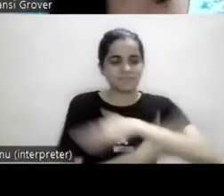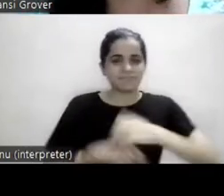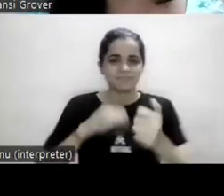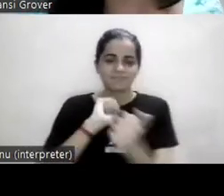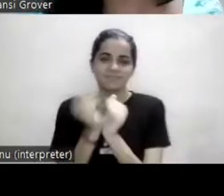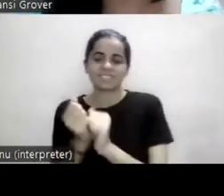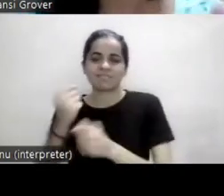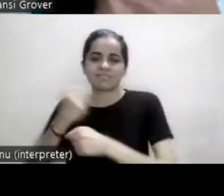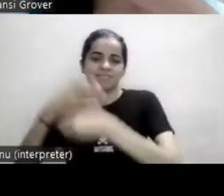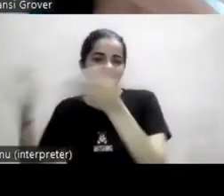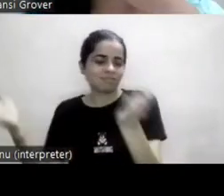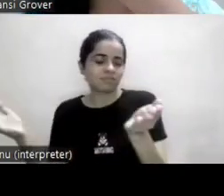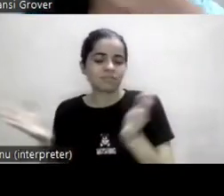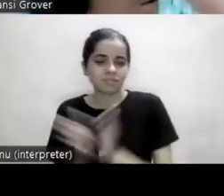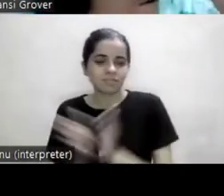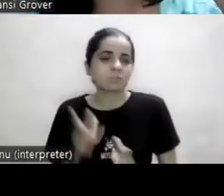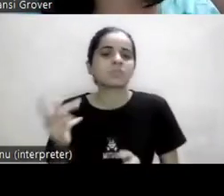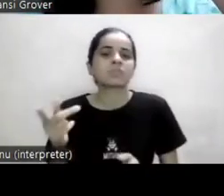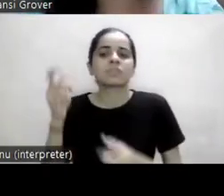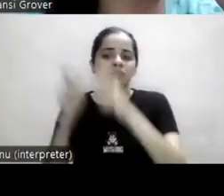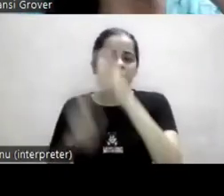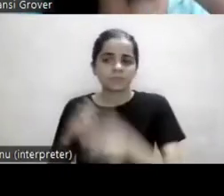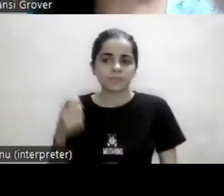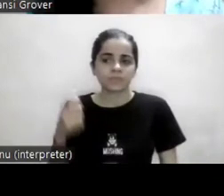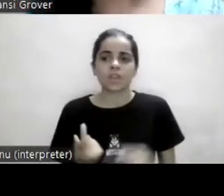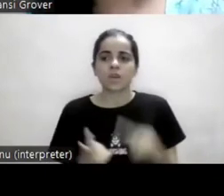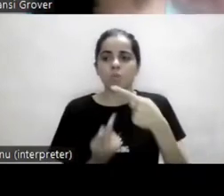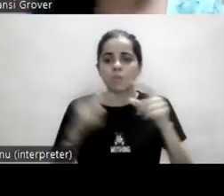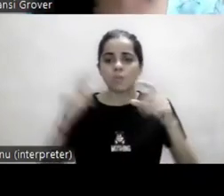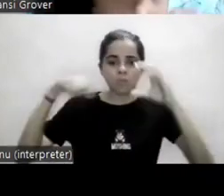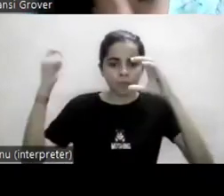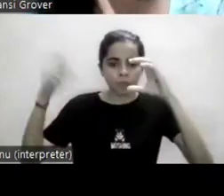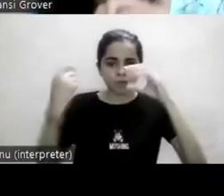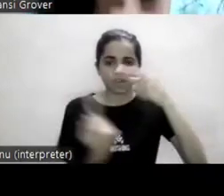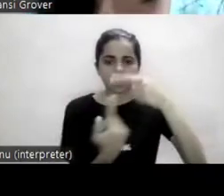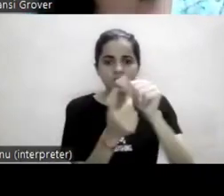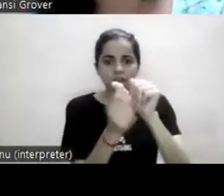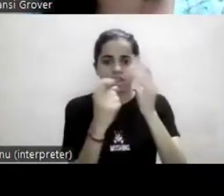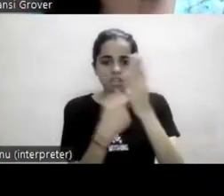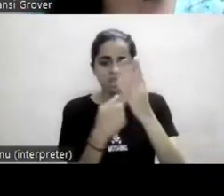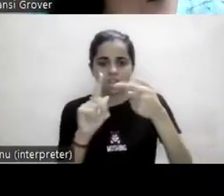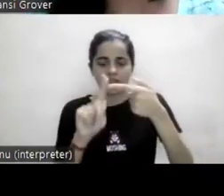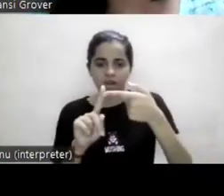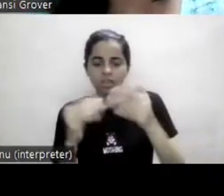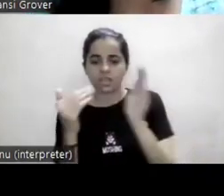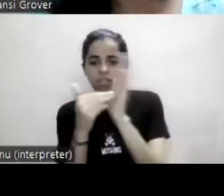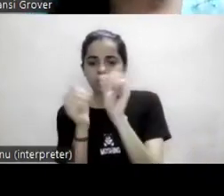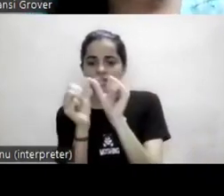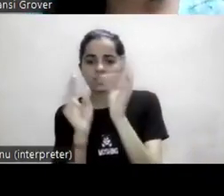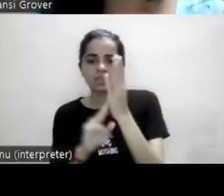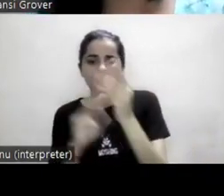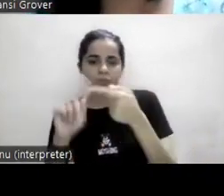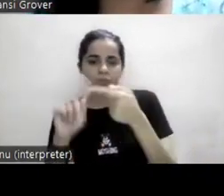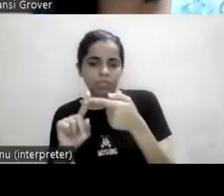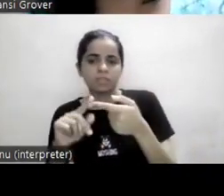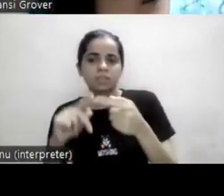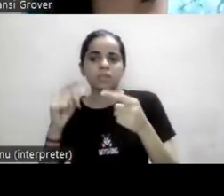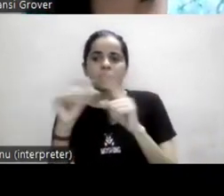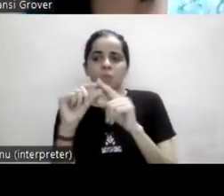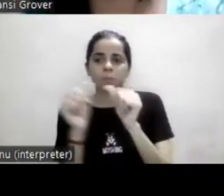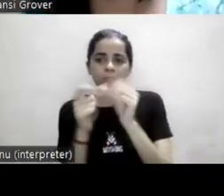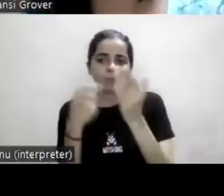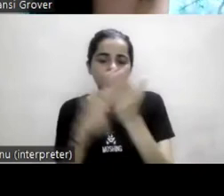films. Something that you also saw in Parizameeper, something that you would also see in Ahaan. I'm saying, although the film